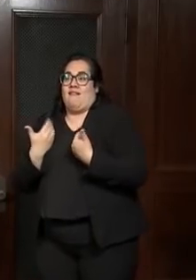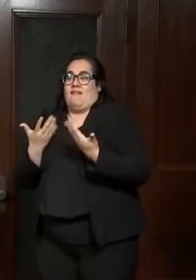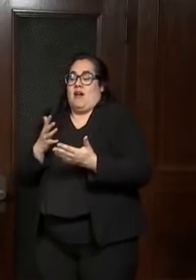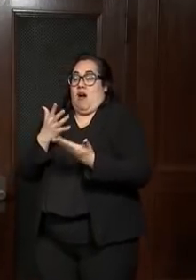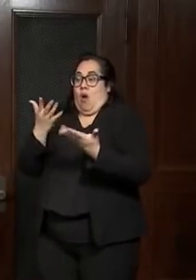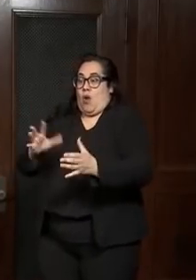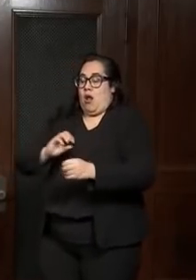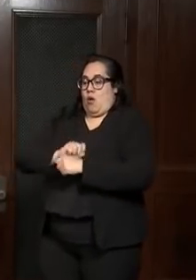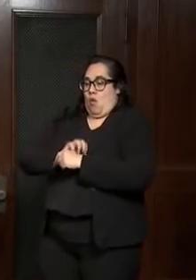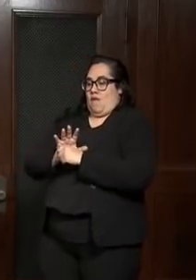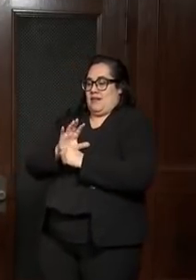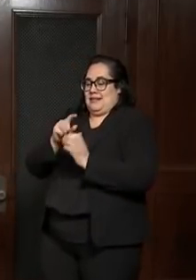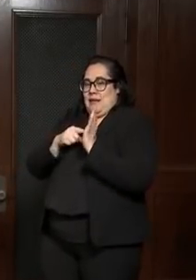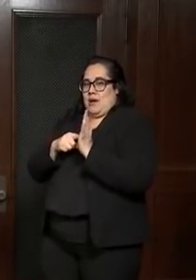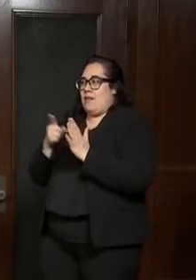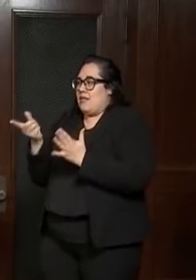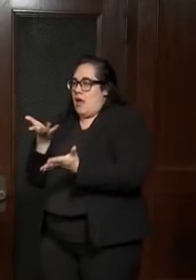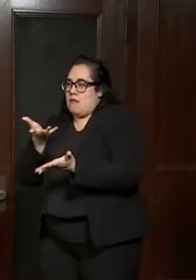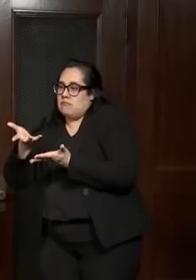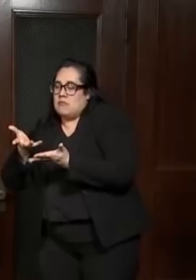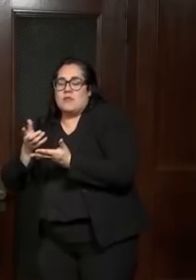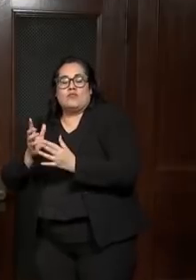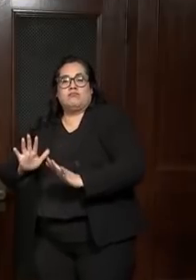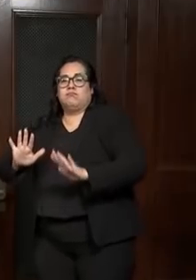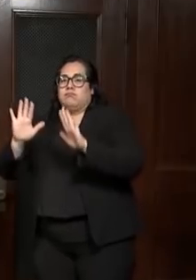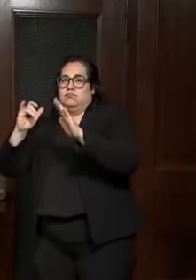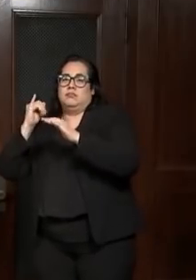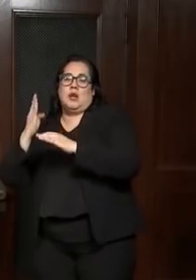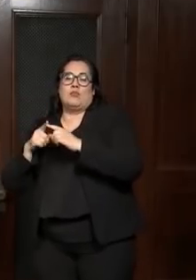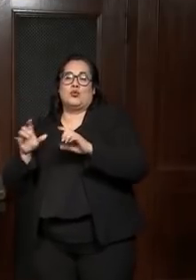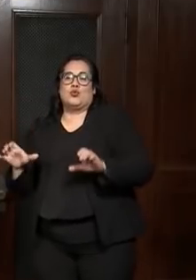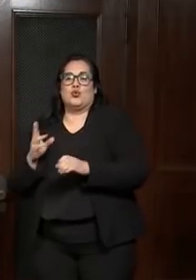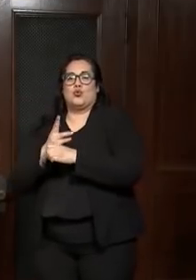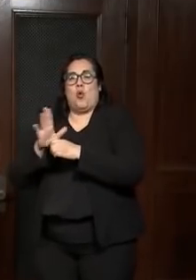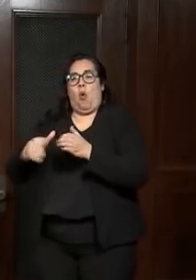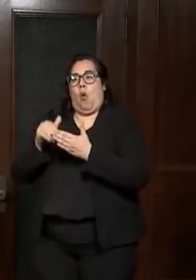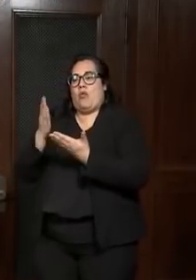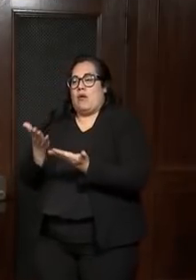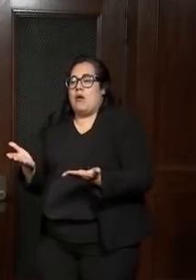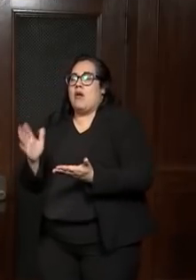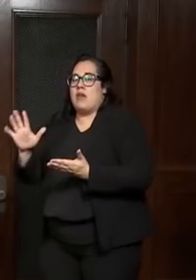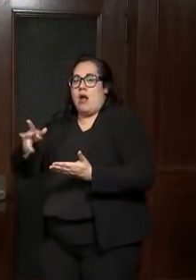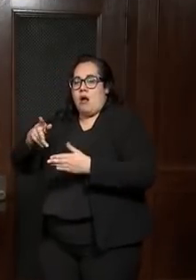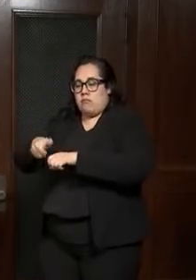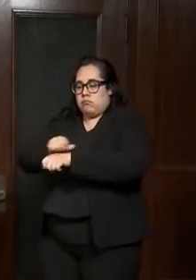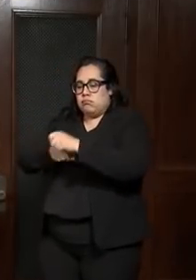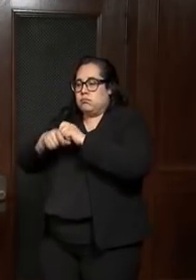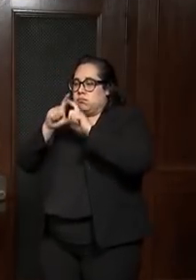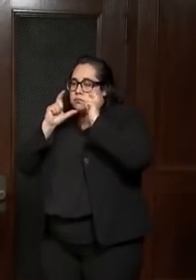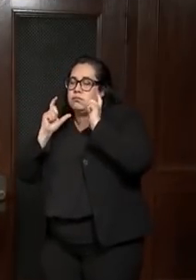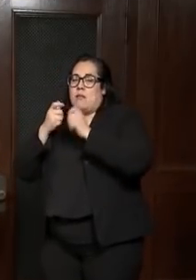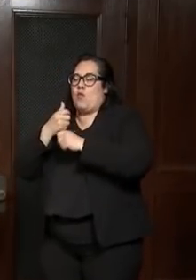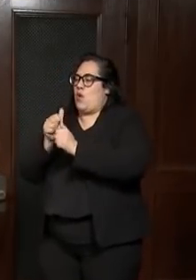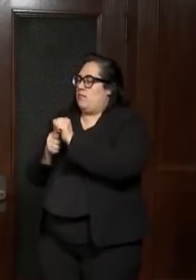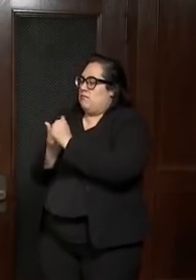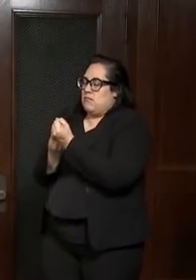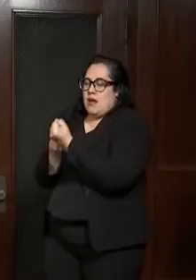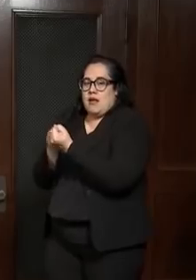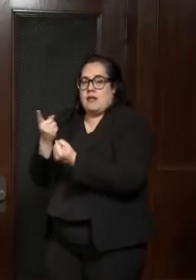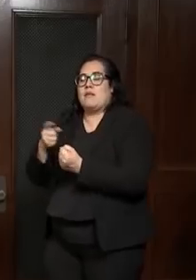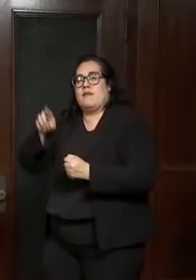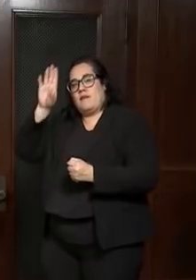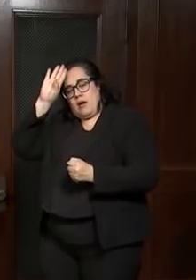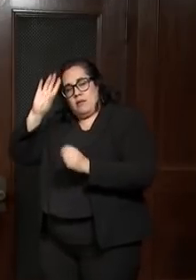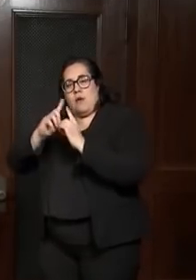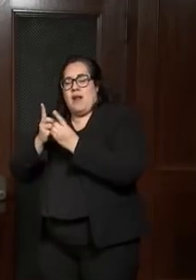COVID-19-like symptoms. They've done an extraordinary job of using all the procedures, their PPE, We are behind the men and women of this fire